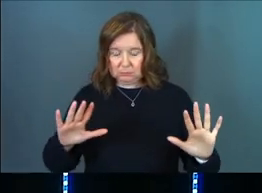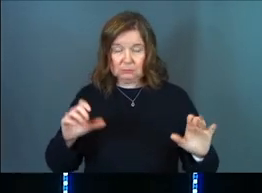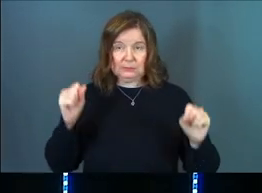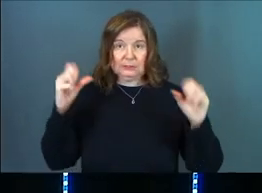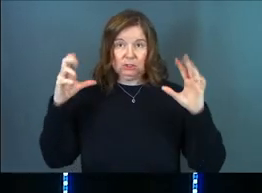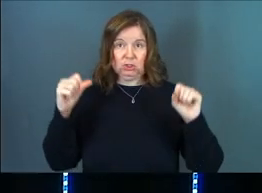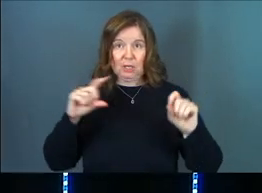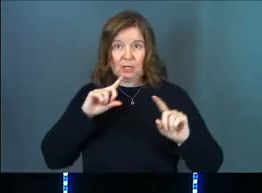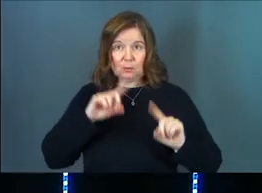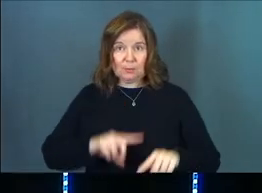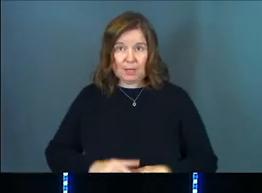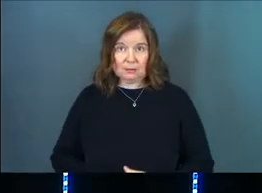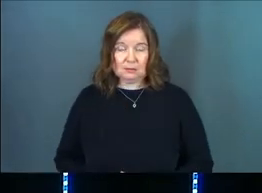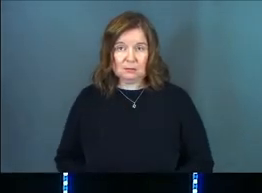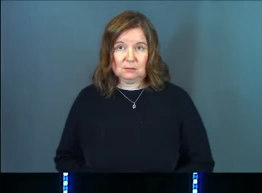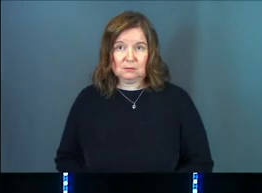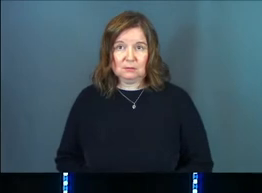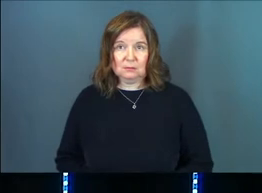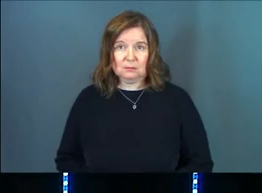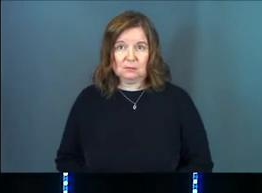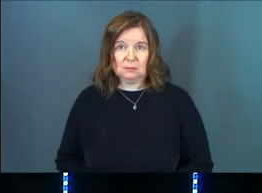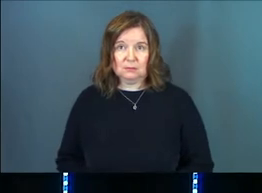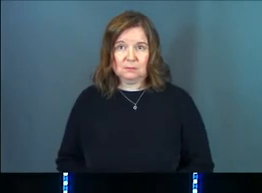It's a shocking response.